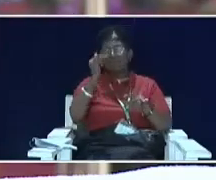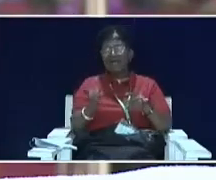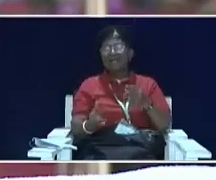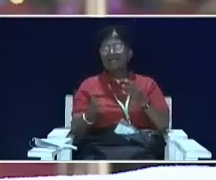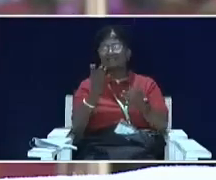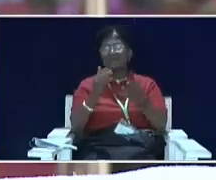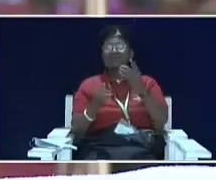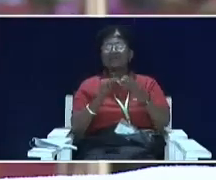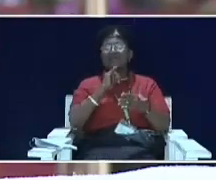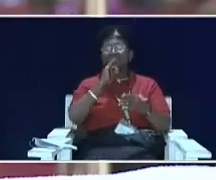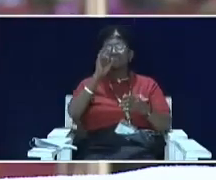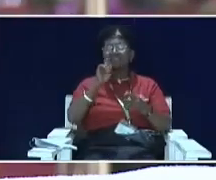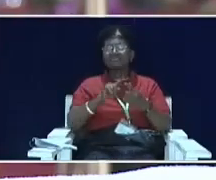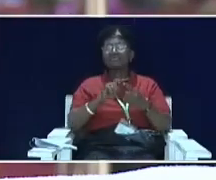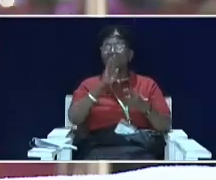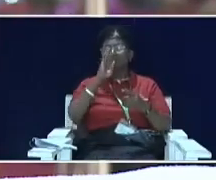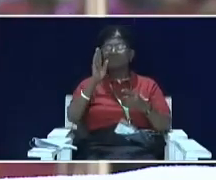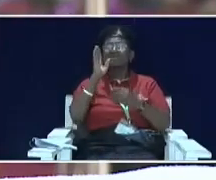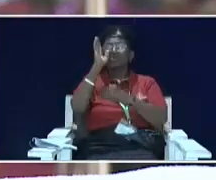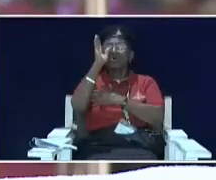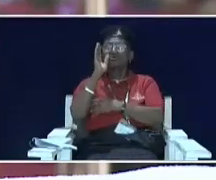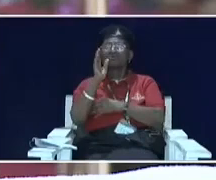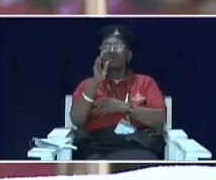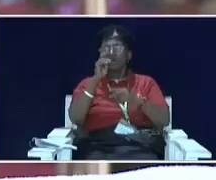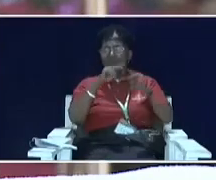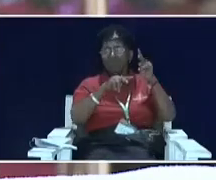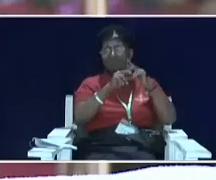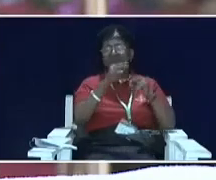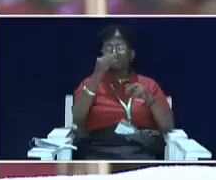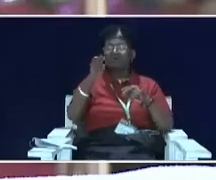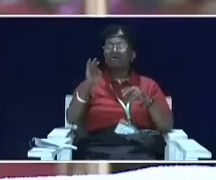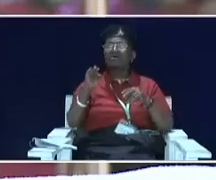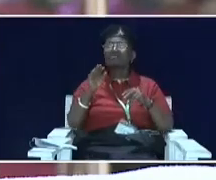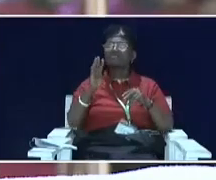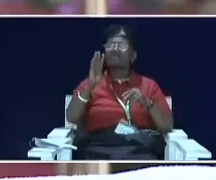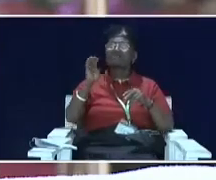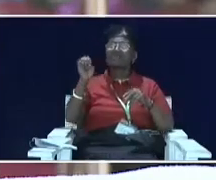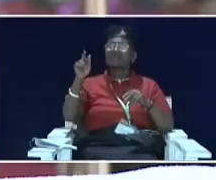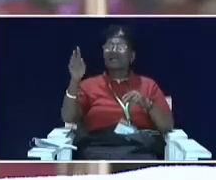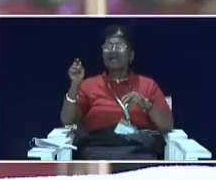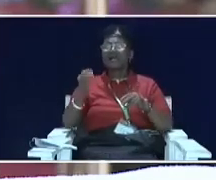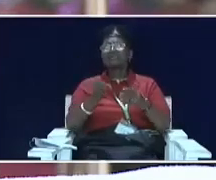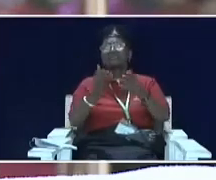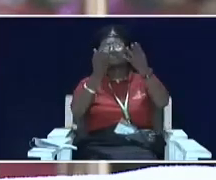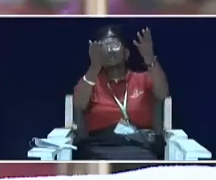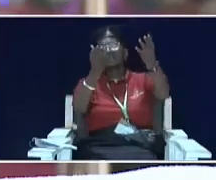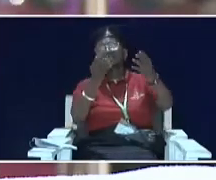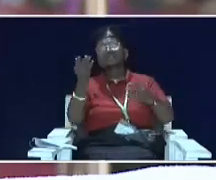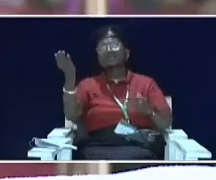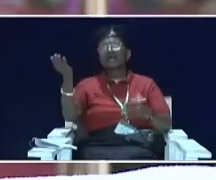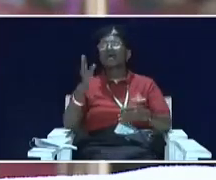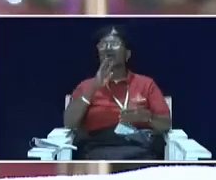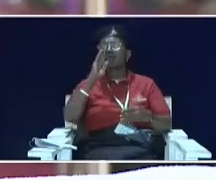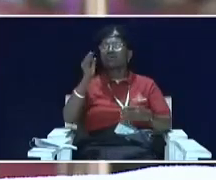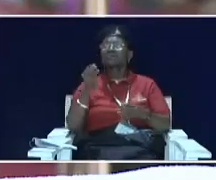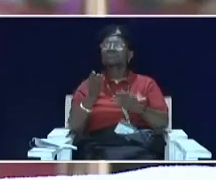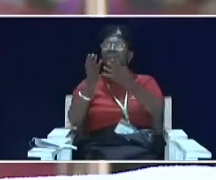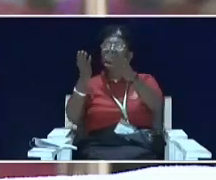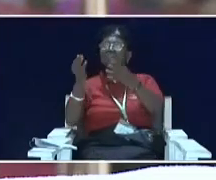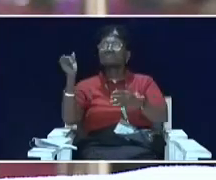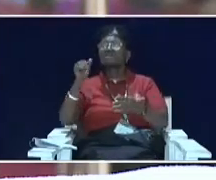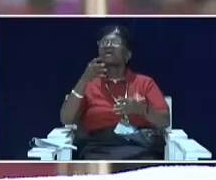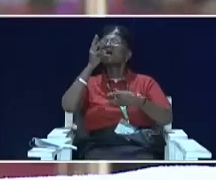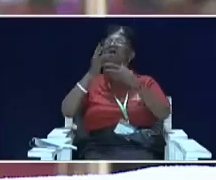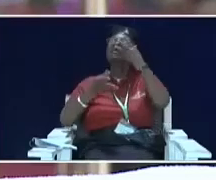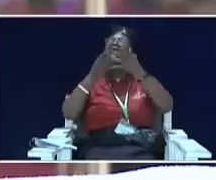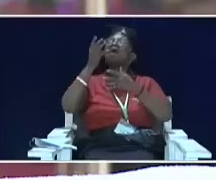The prophets of Baal presented their own offering. They cried unto their God didn't answer